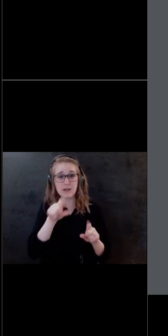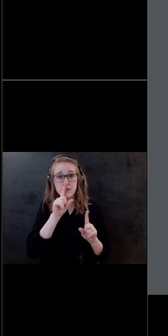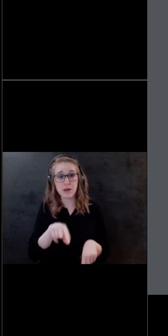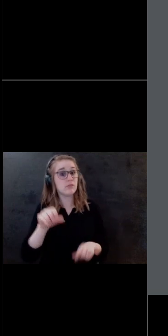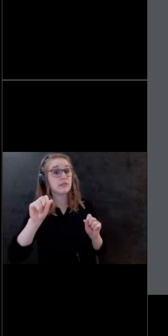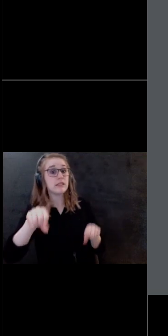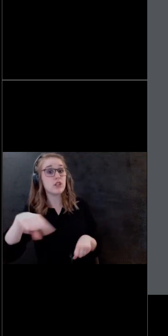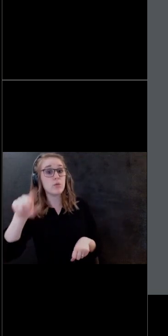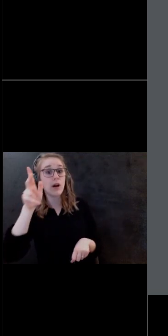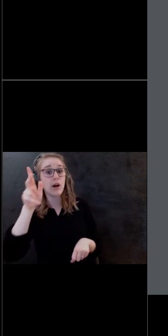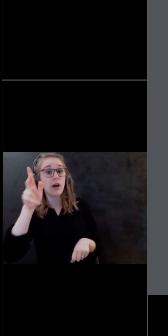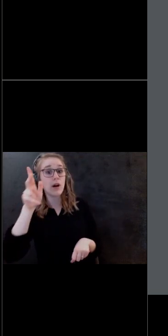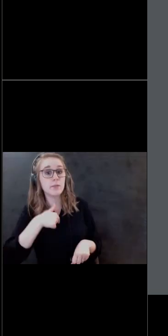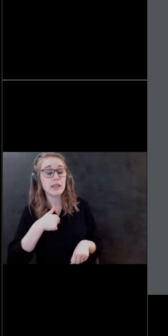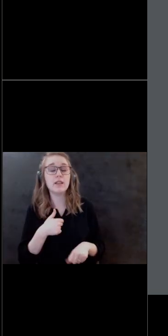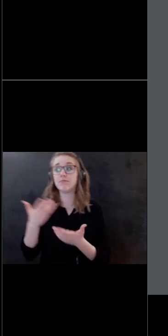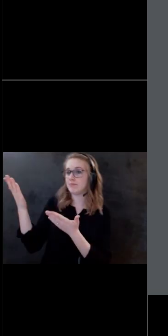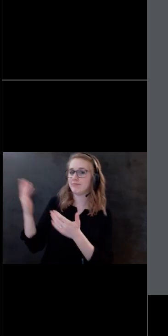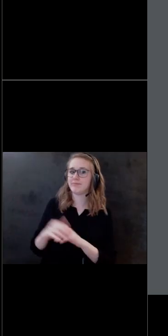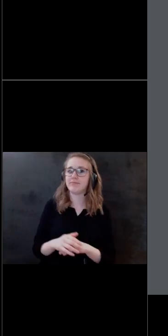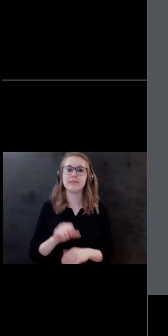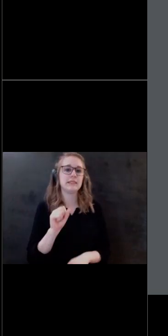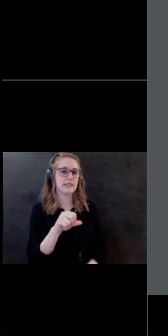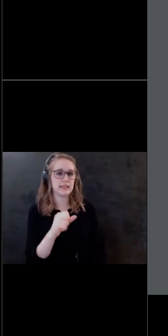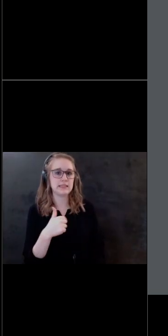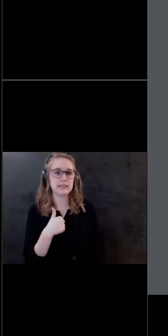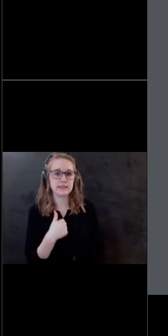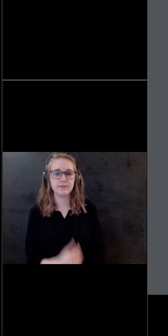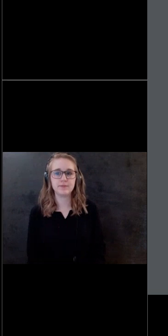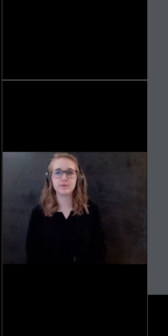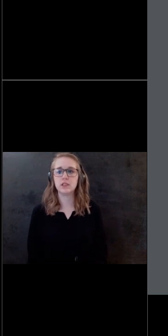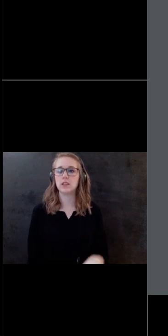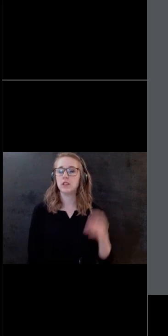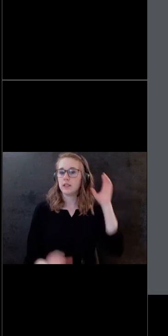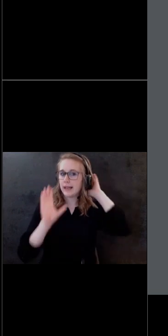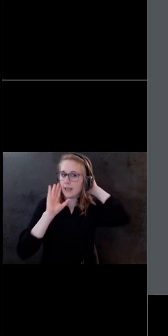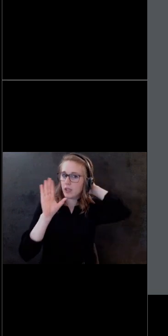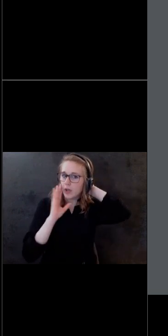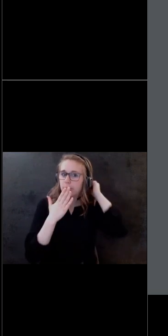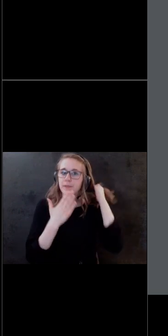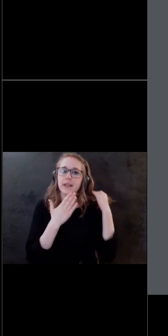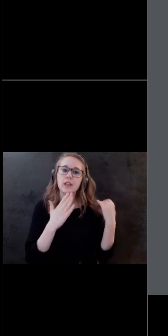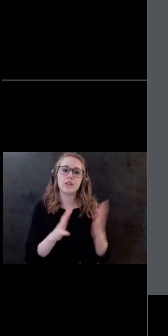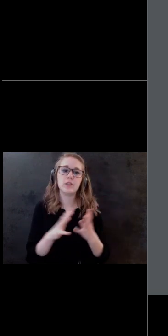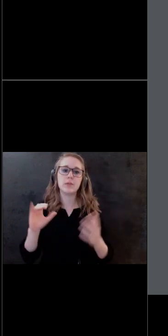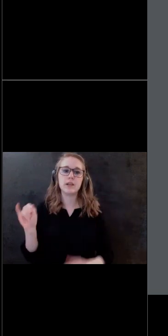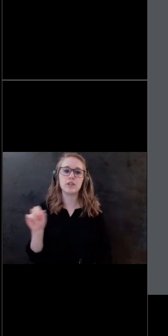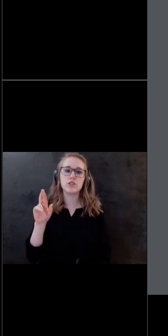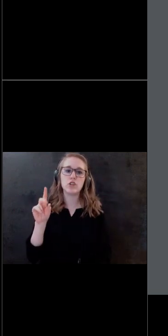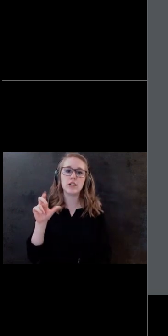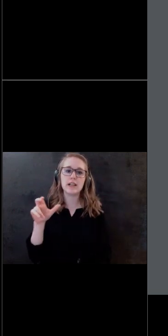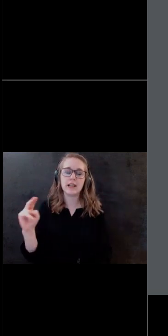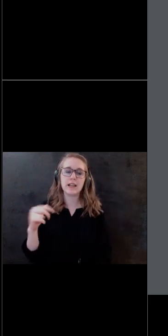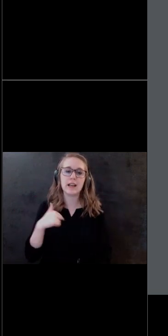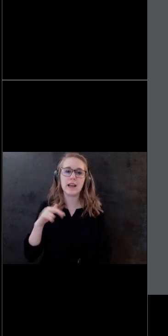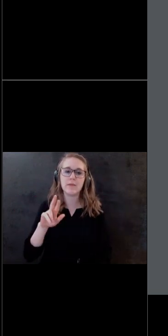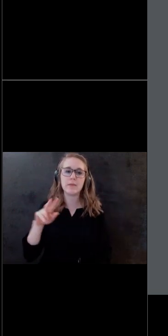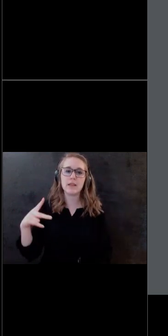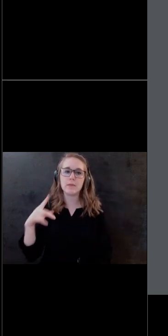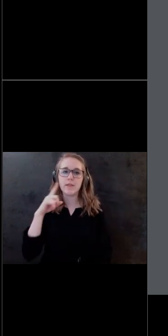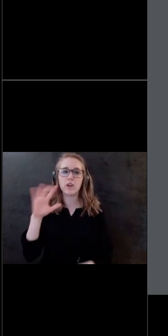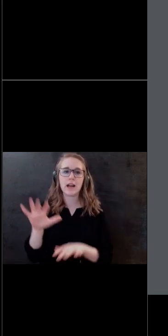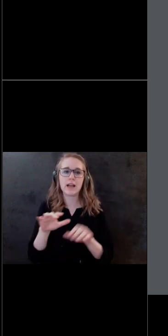There he is. Yes. Thank you. Okay. Hi, everybody. Thanks so much. Jordan Thaler, VP of Acquisitions for